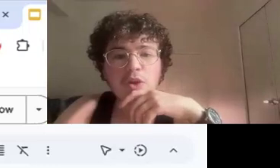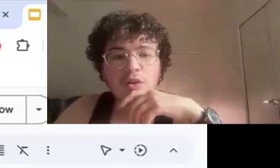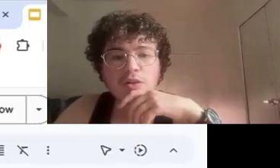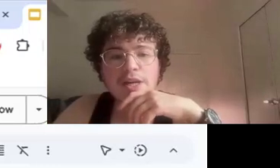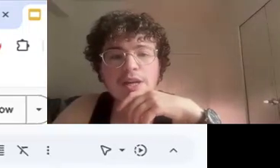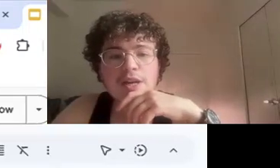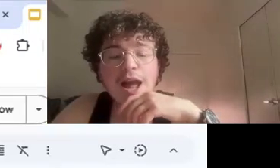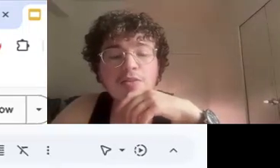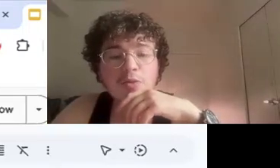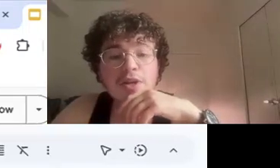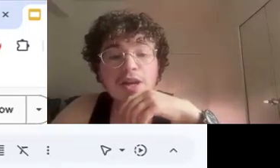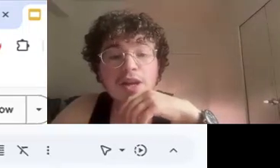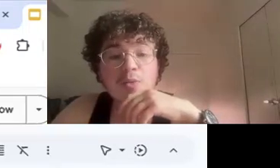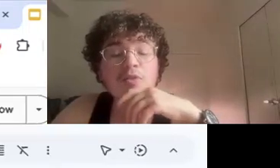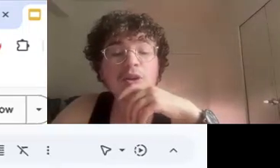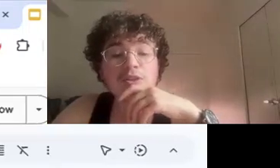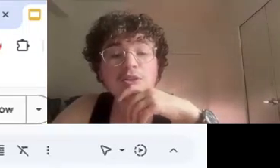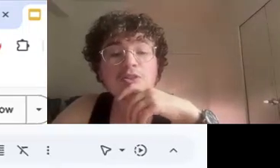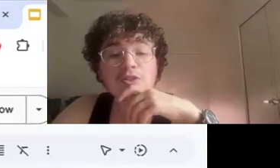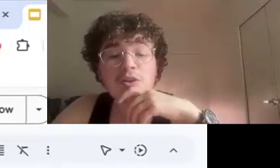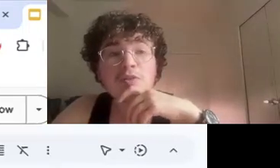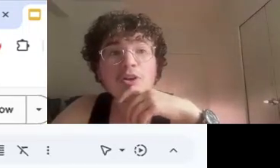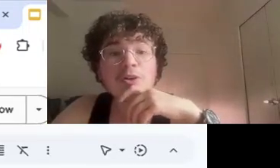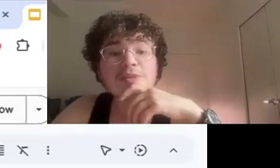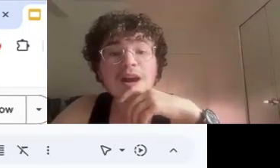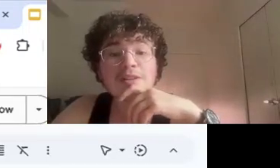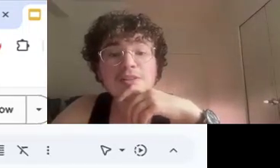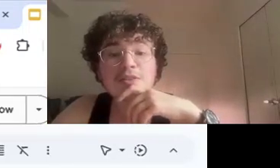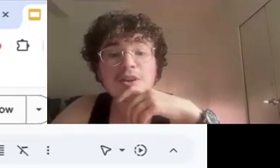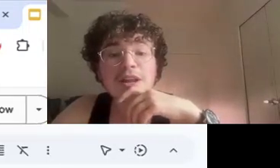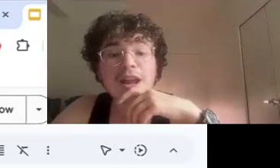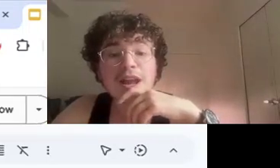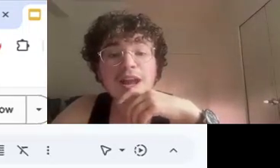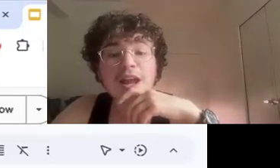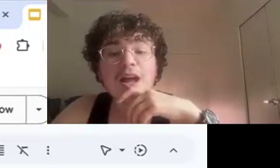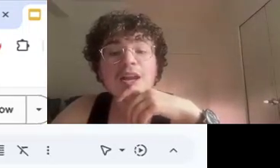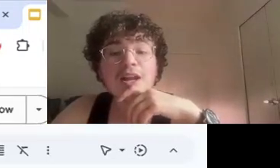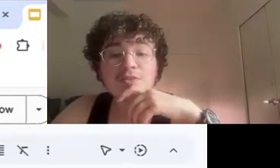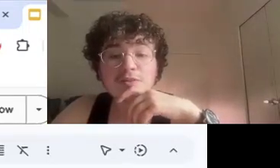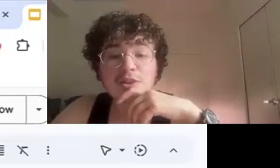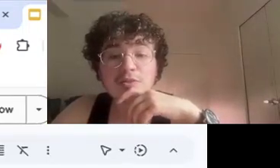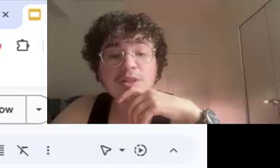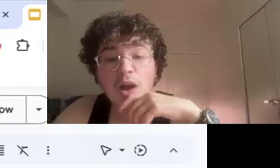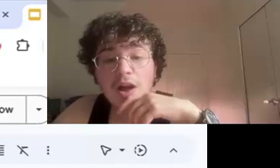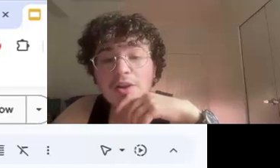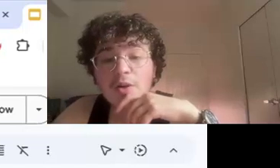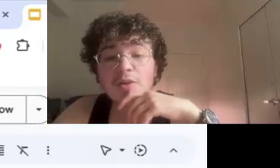between the criminal, legal, and civil commitment process for years on end.